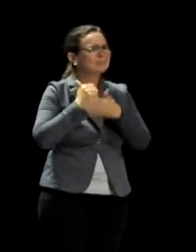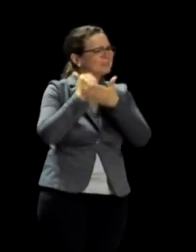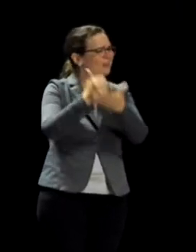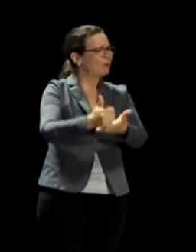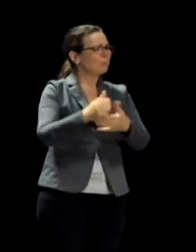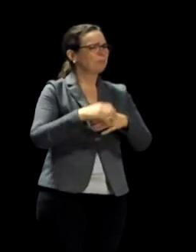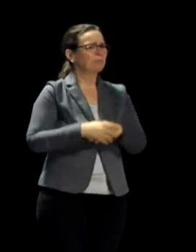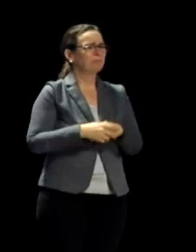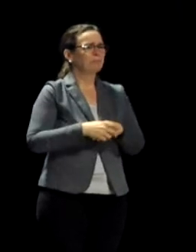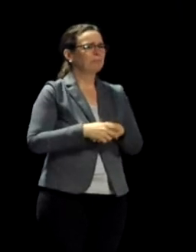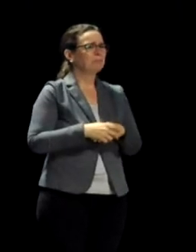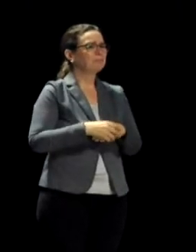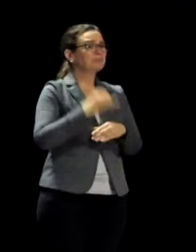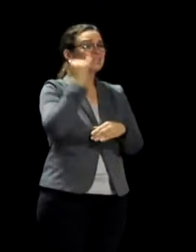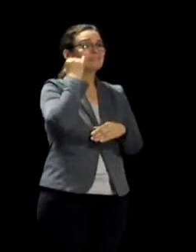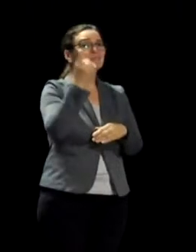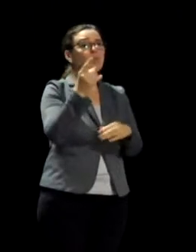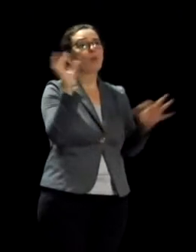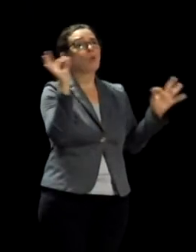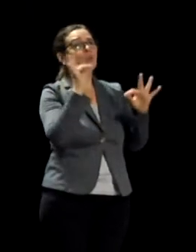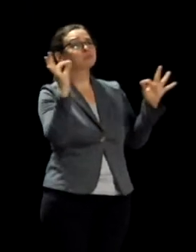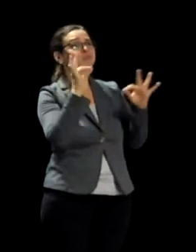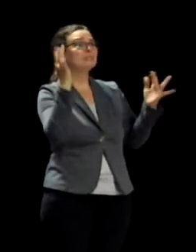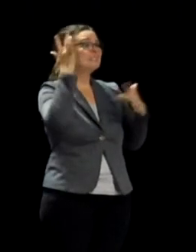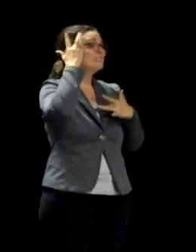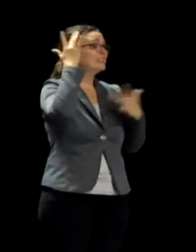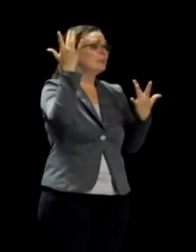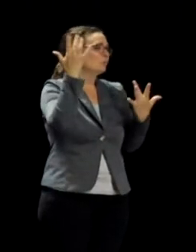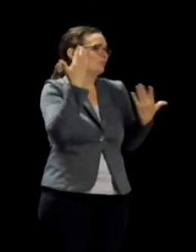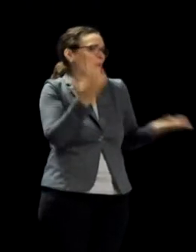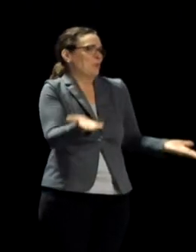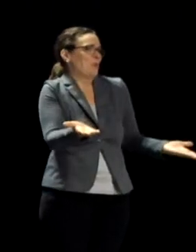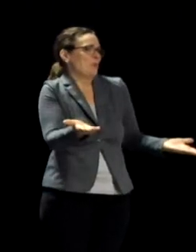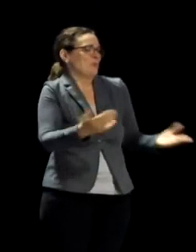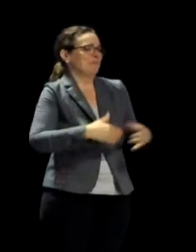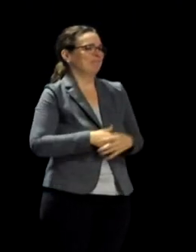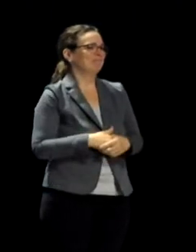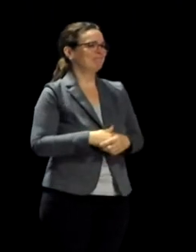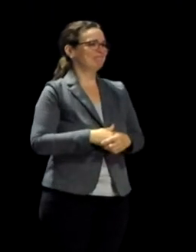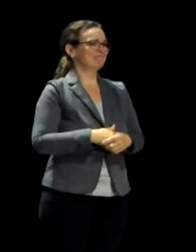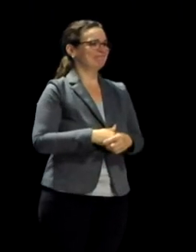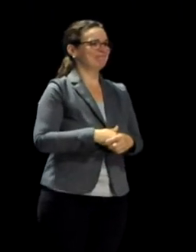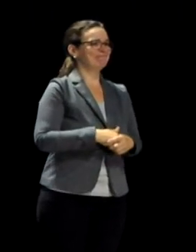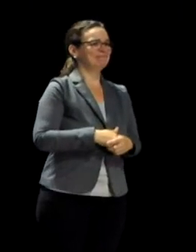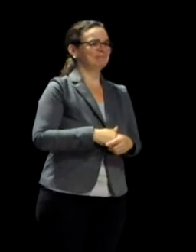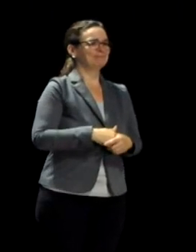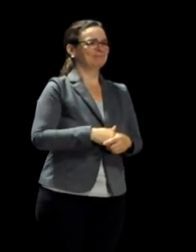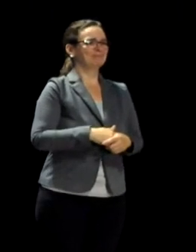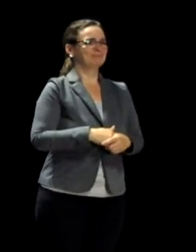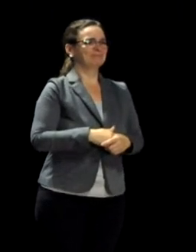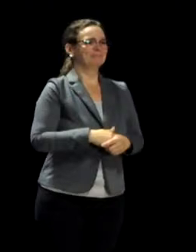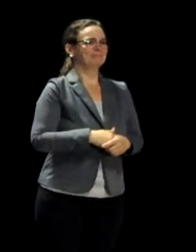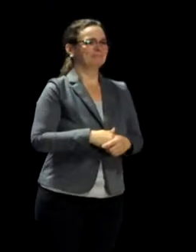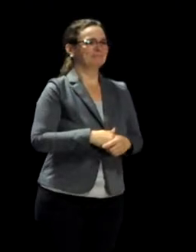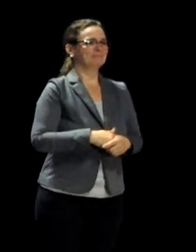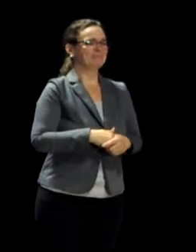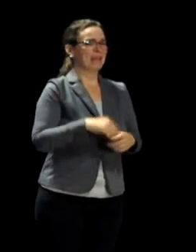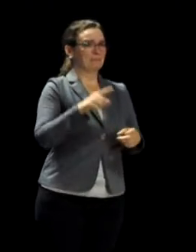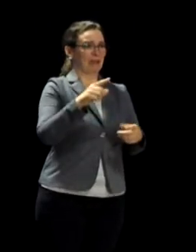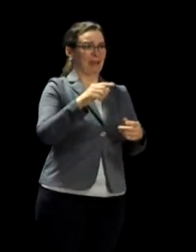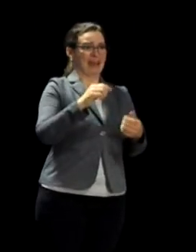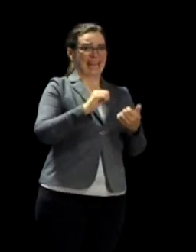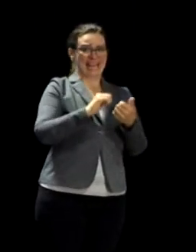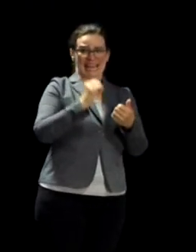But symptomatic, if you're sick with the symptoms, there's enough reason to believe that you have it. So we need you